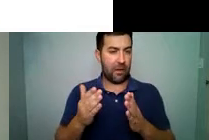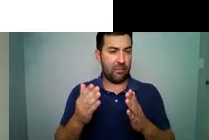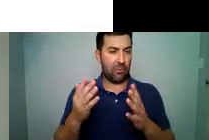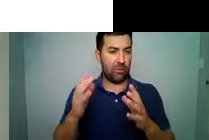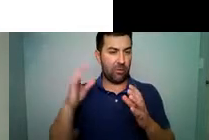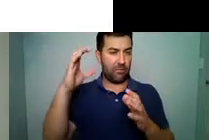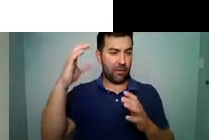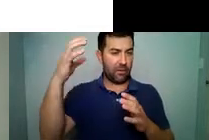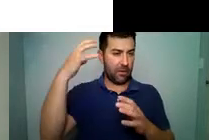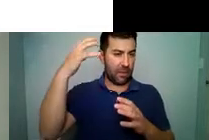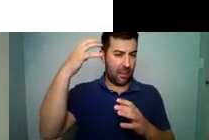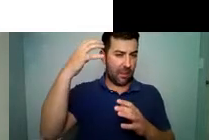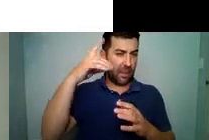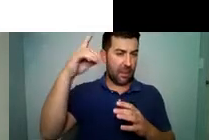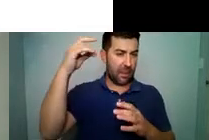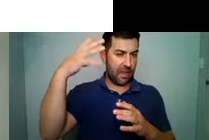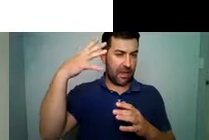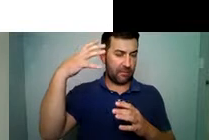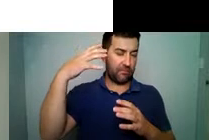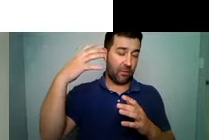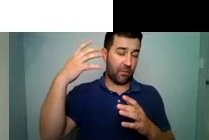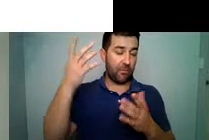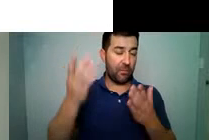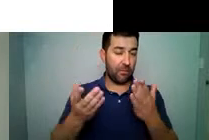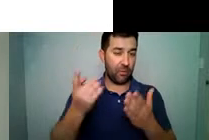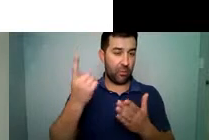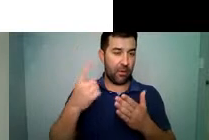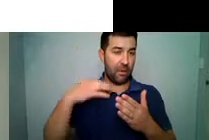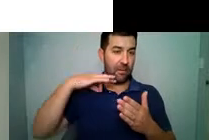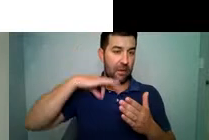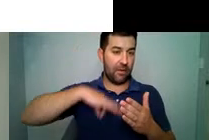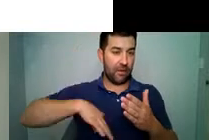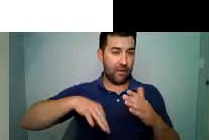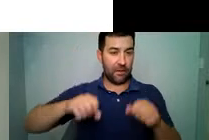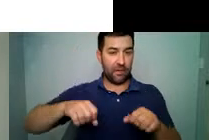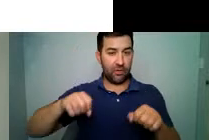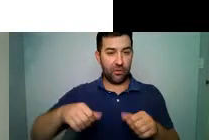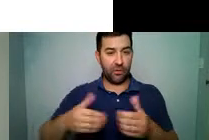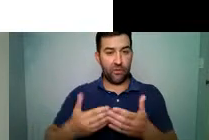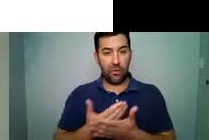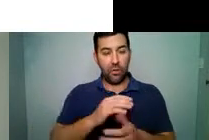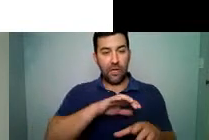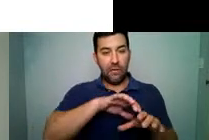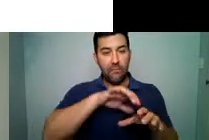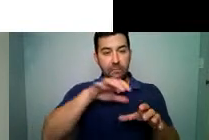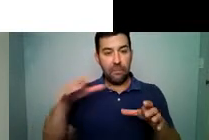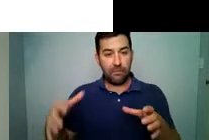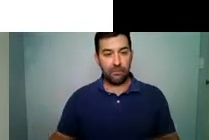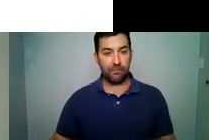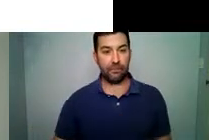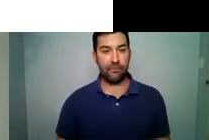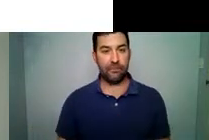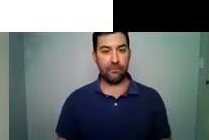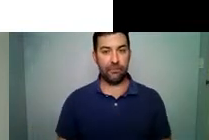cold under there. So that's one added benefit potentially of that new canopy material.